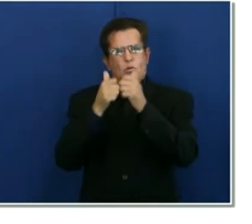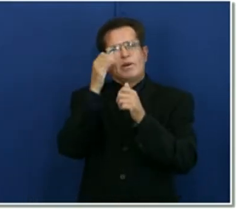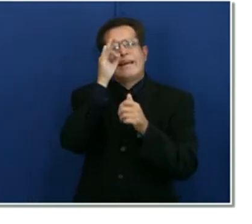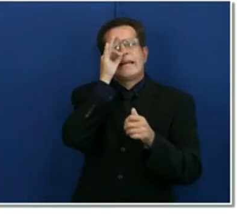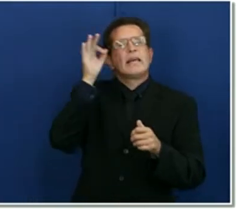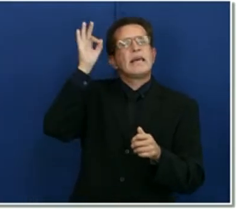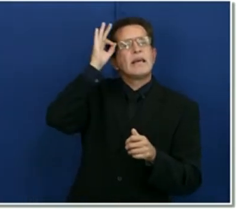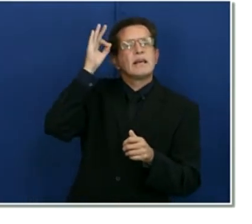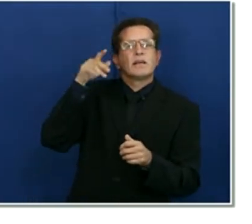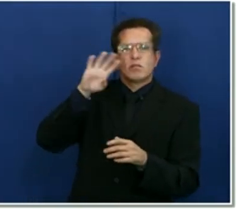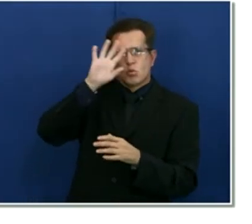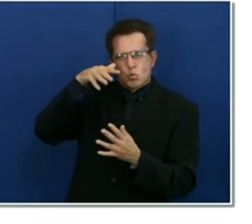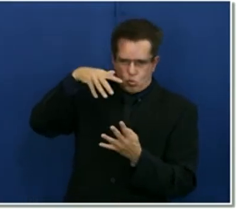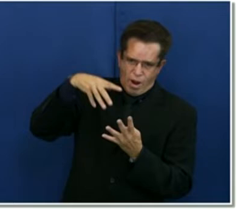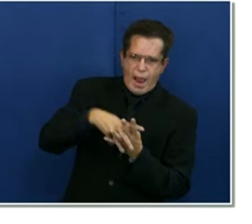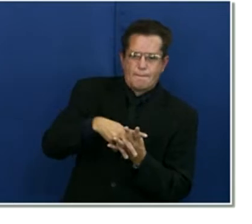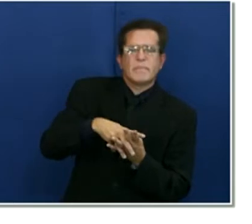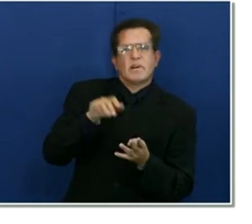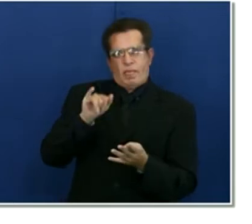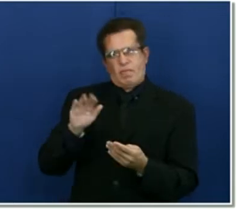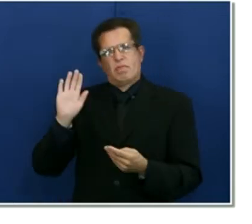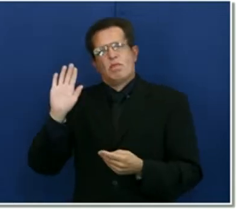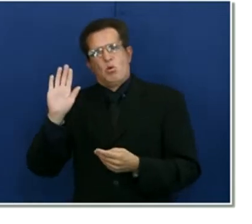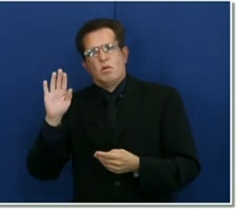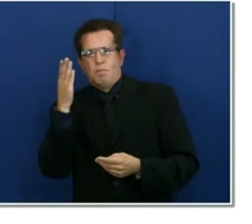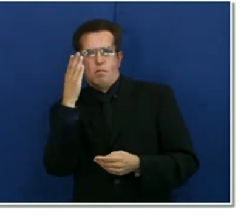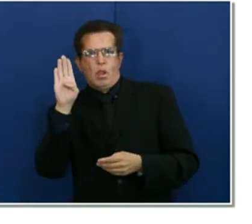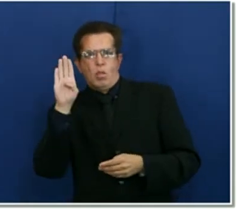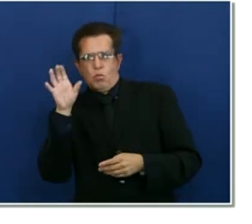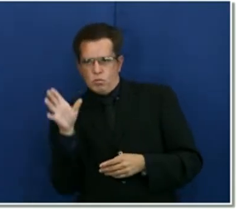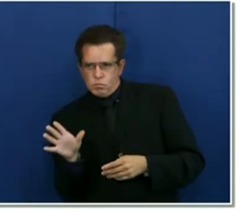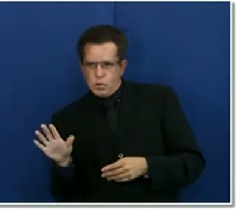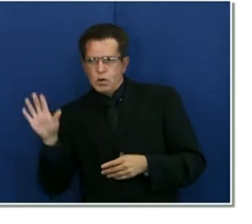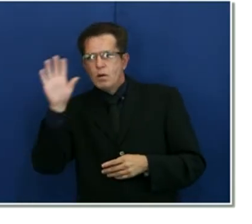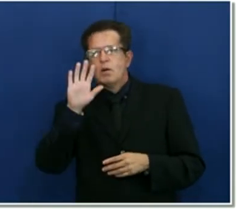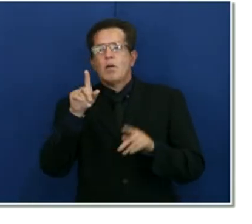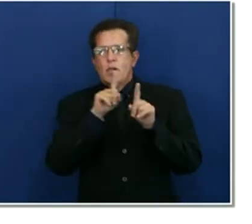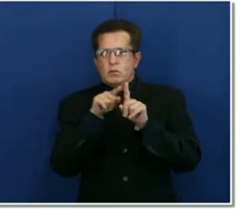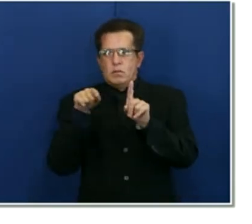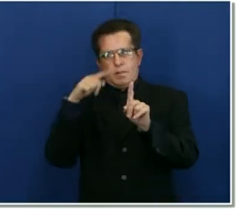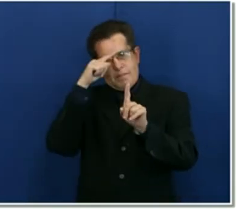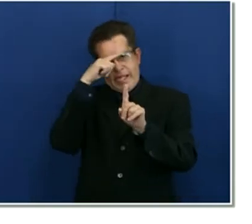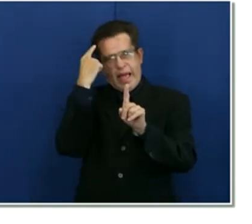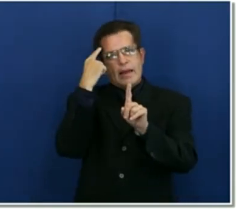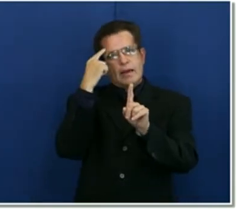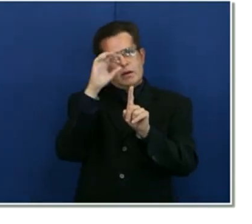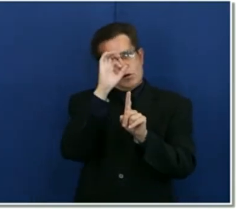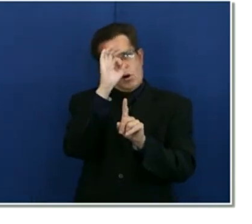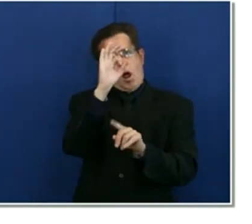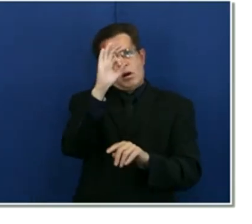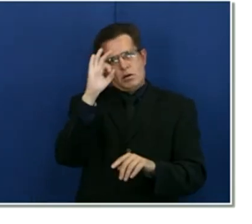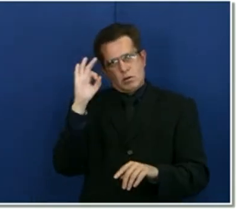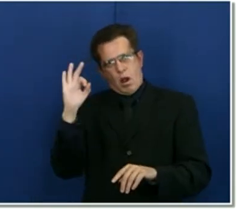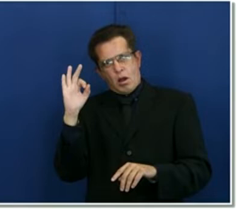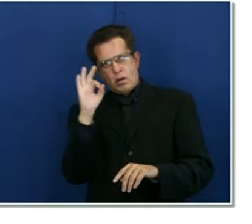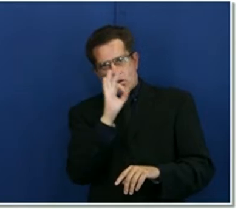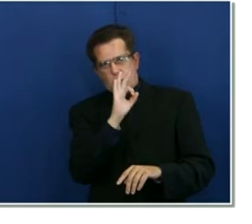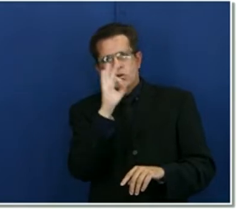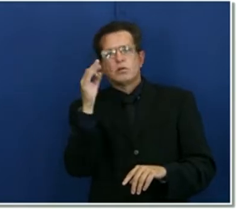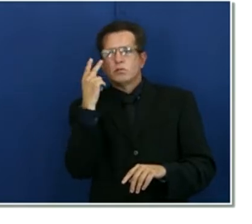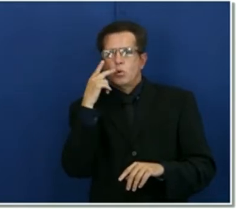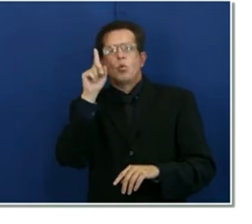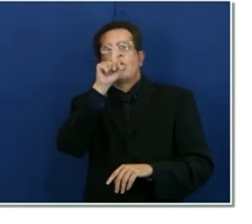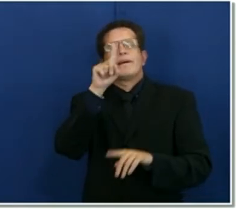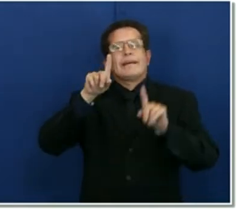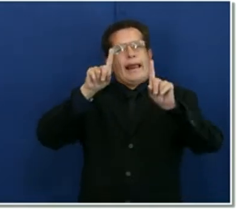nations. Also on this map, the black dots, it might be difficult to see, but the black dots represent all of our county's